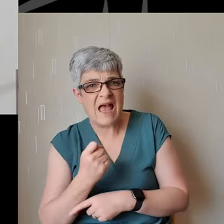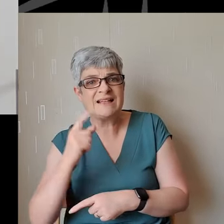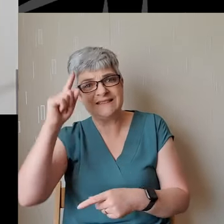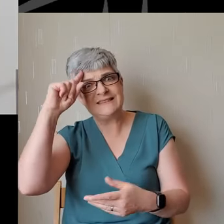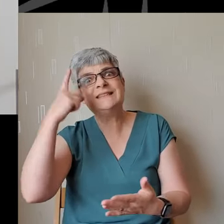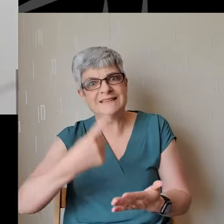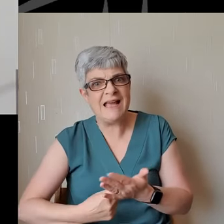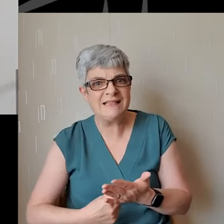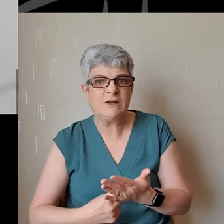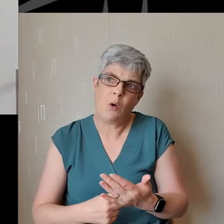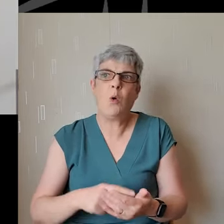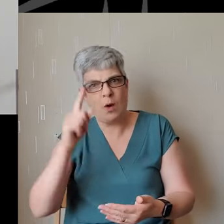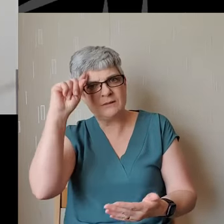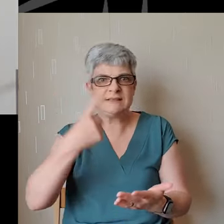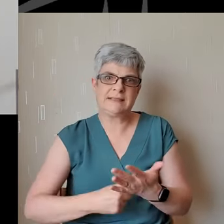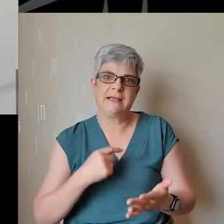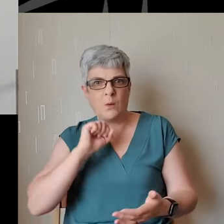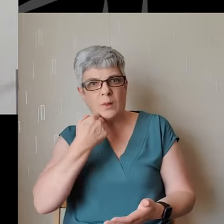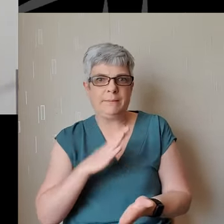happy.